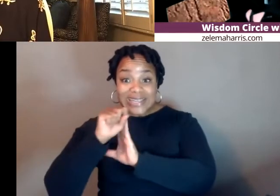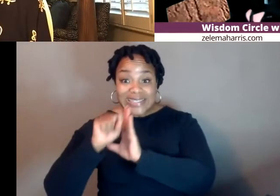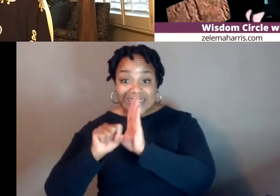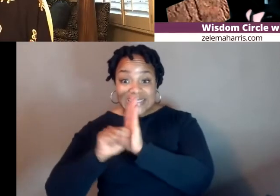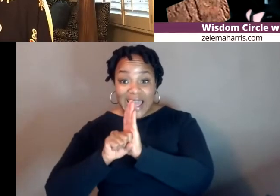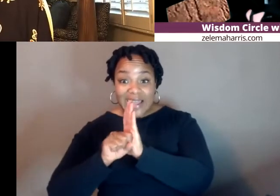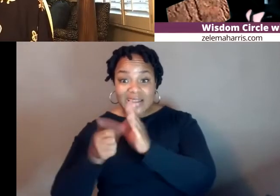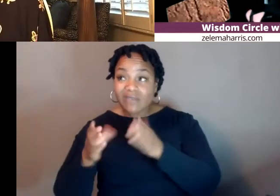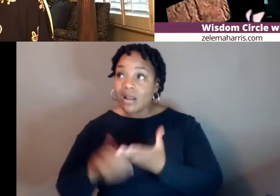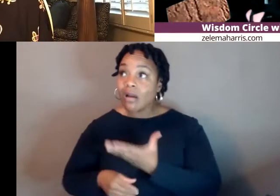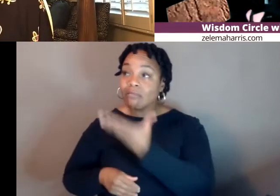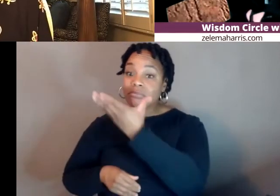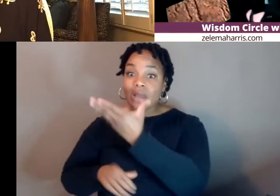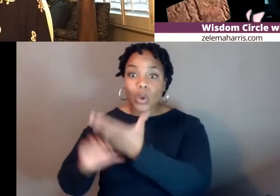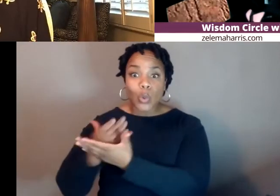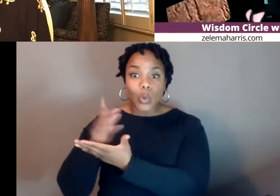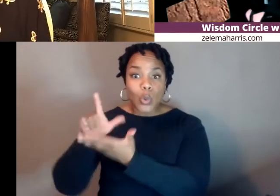legislature to